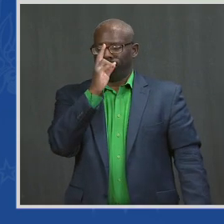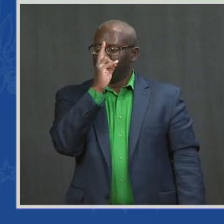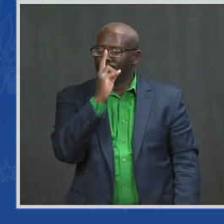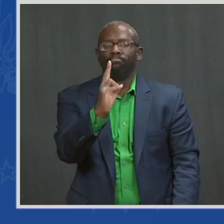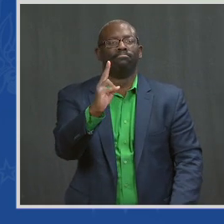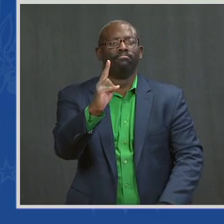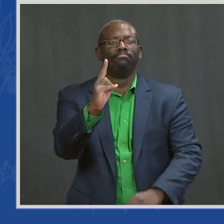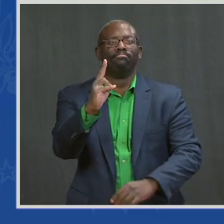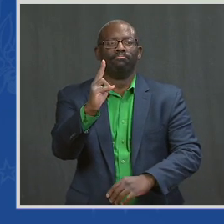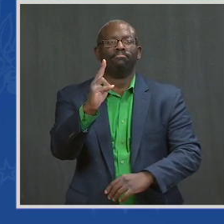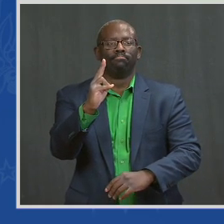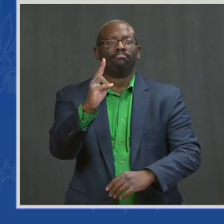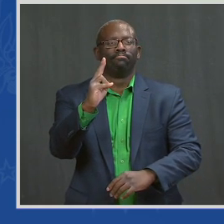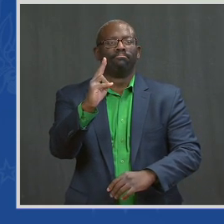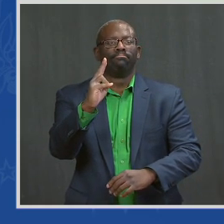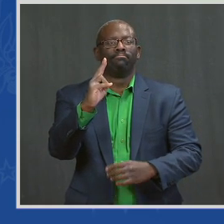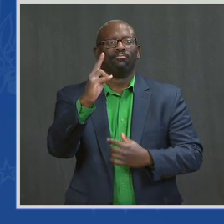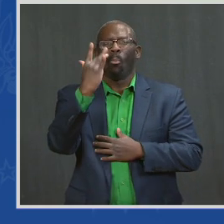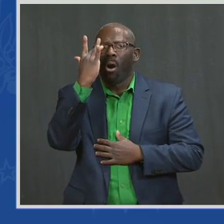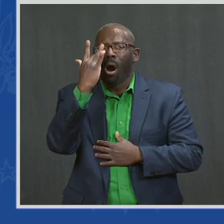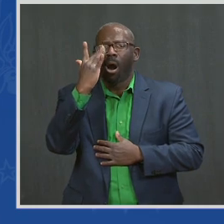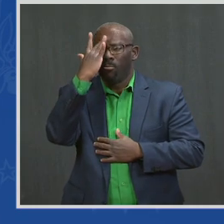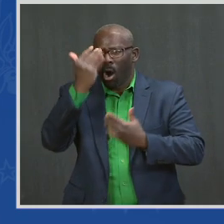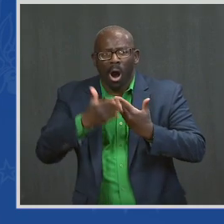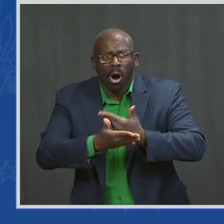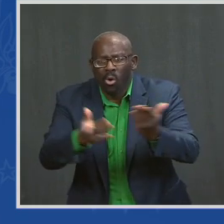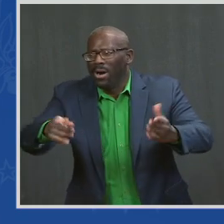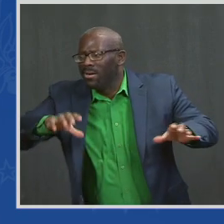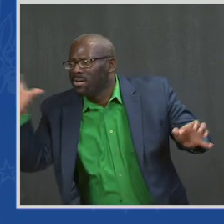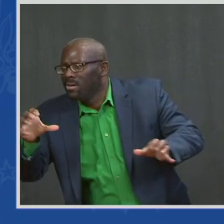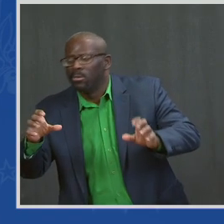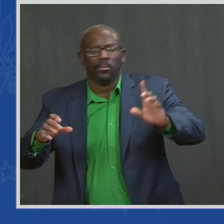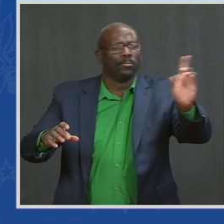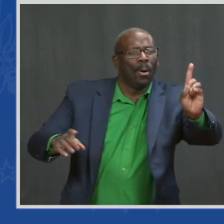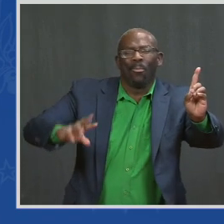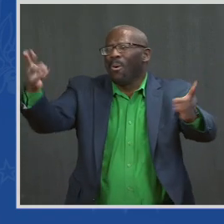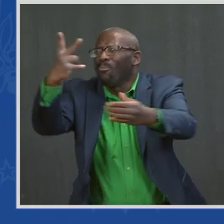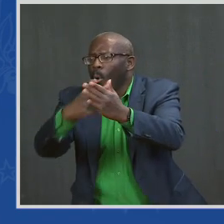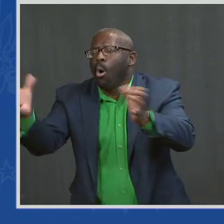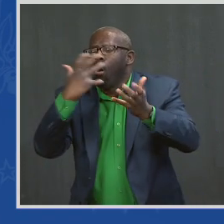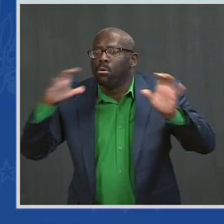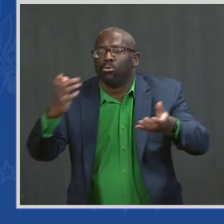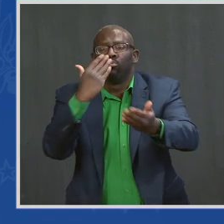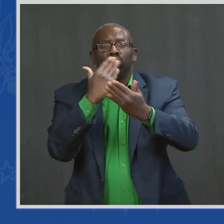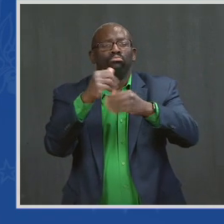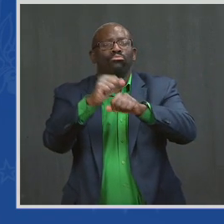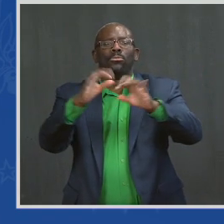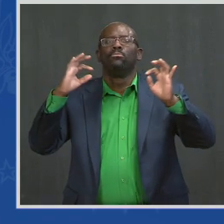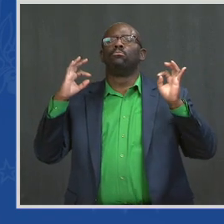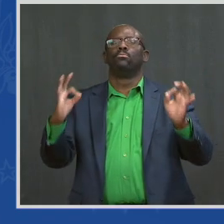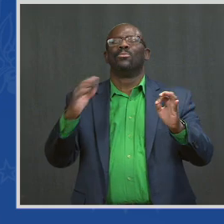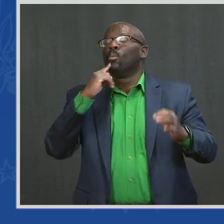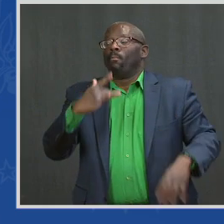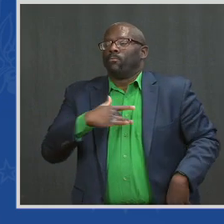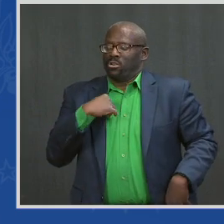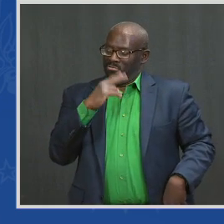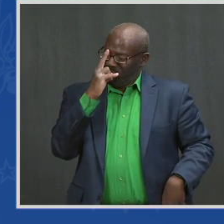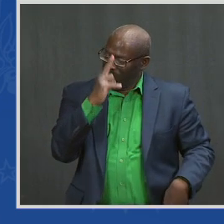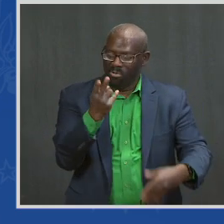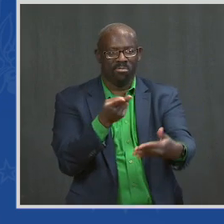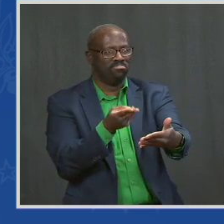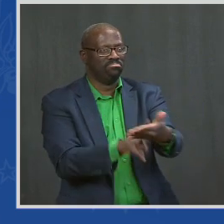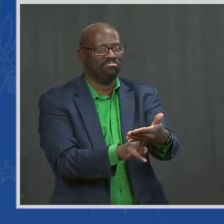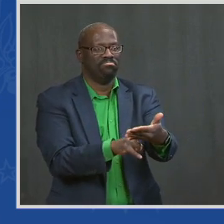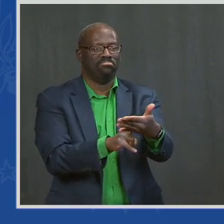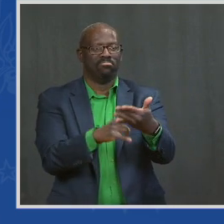it, Democrats and Republicans. But it's an enormous, enormous honor. Thank you for what you've done. And by the